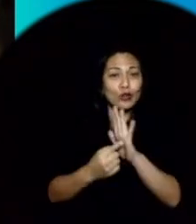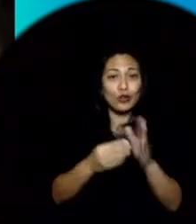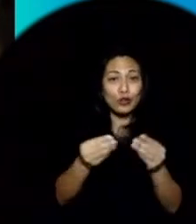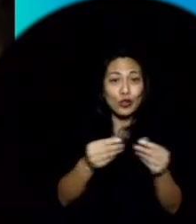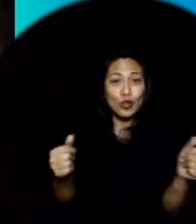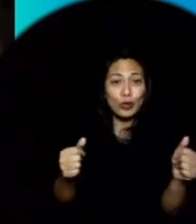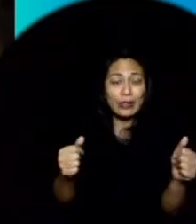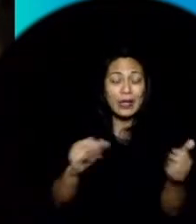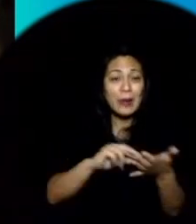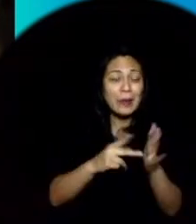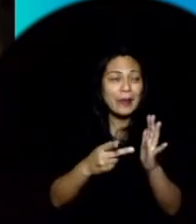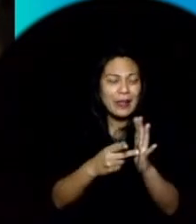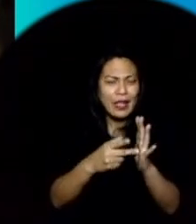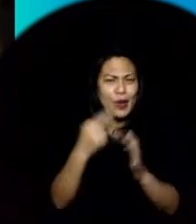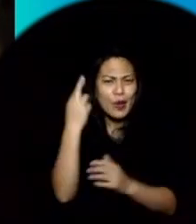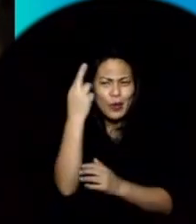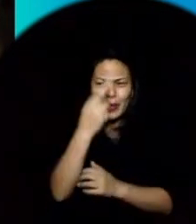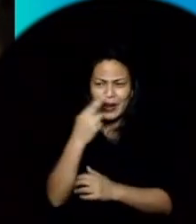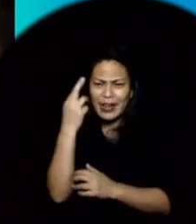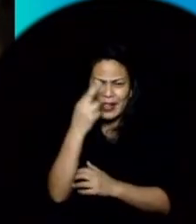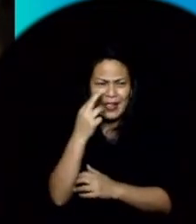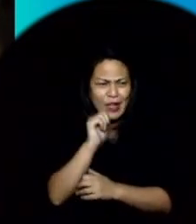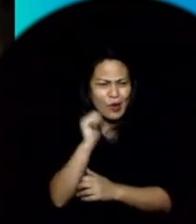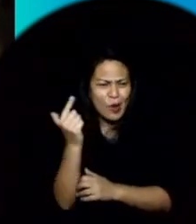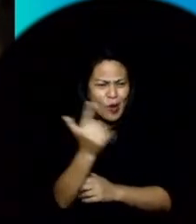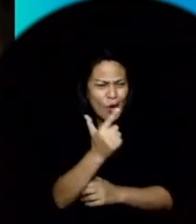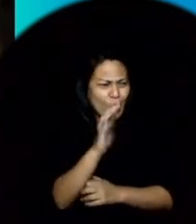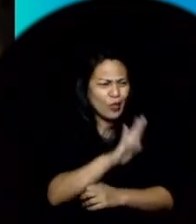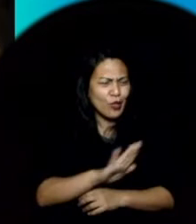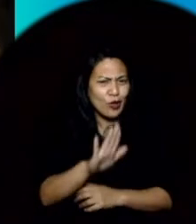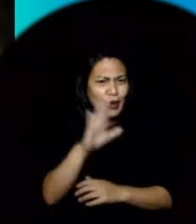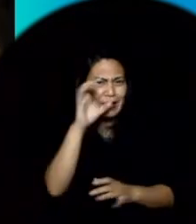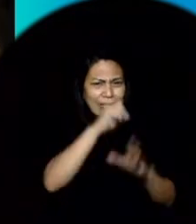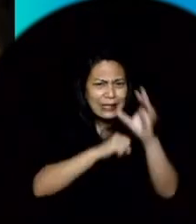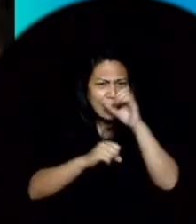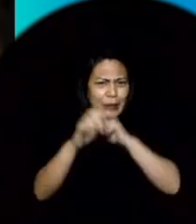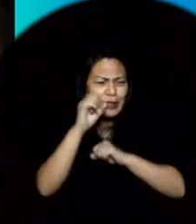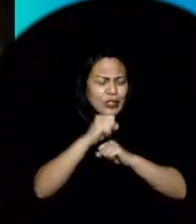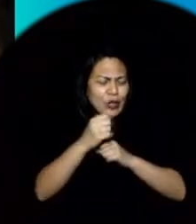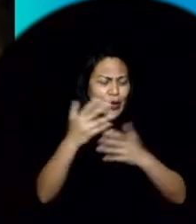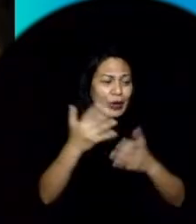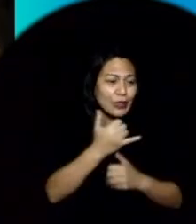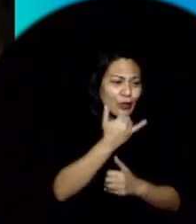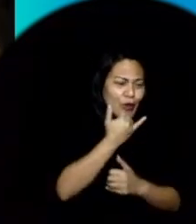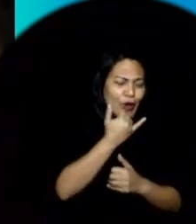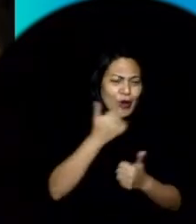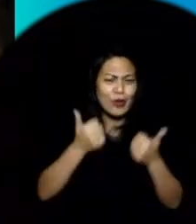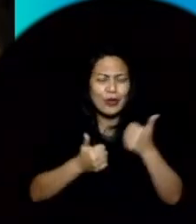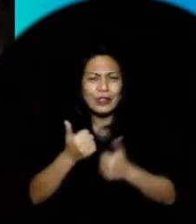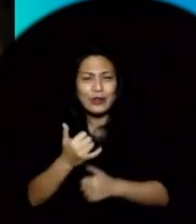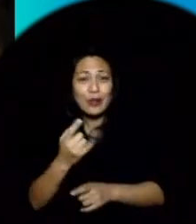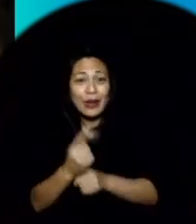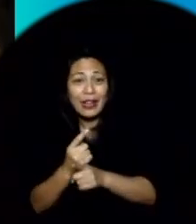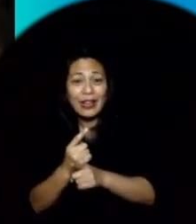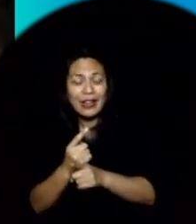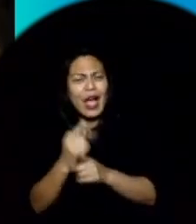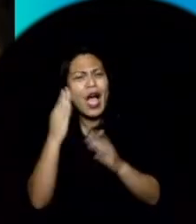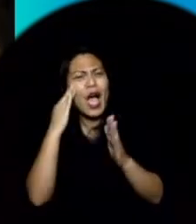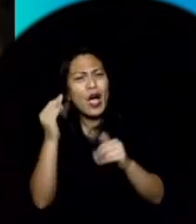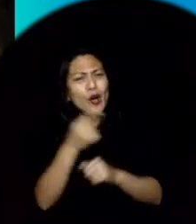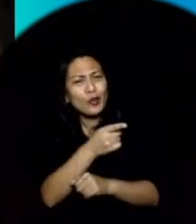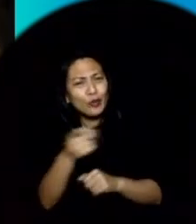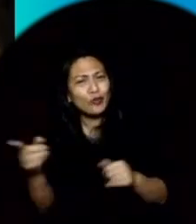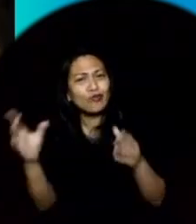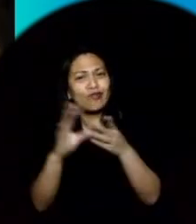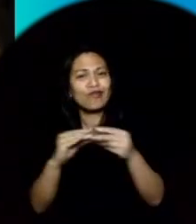and grow as a result of realizing which of their assumptions were wrong. I hope you read and write